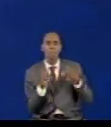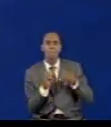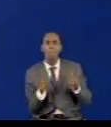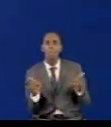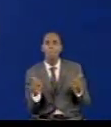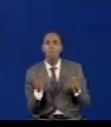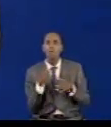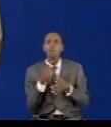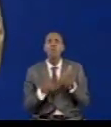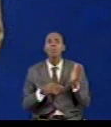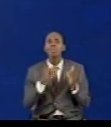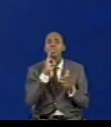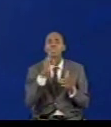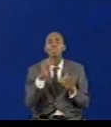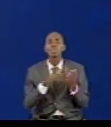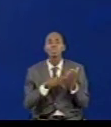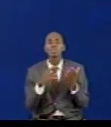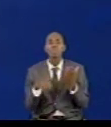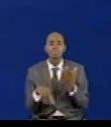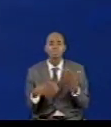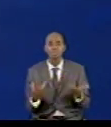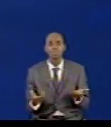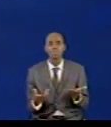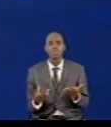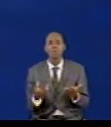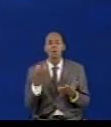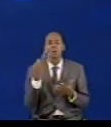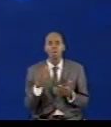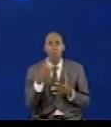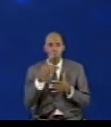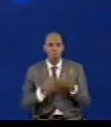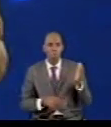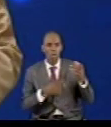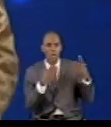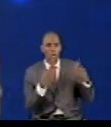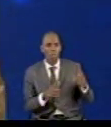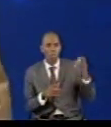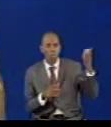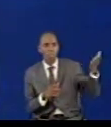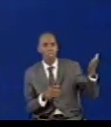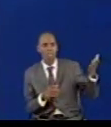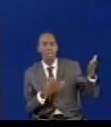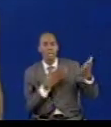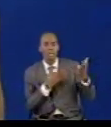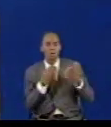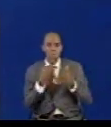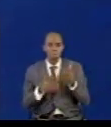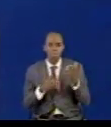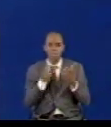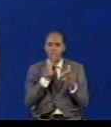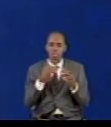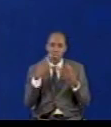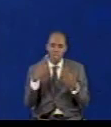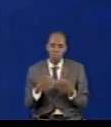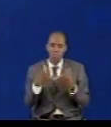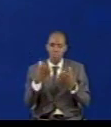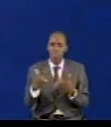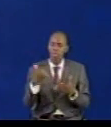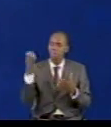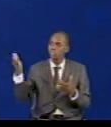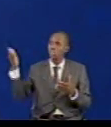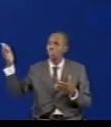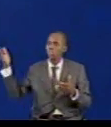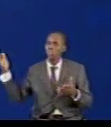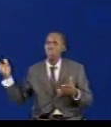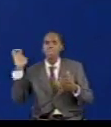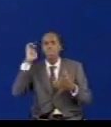the result of what was done there and what is being done in all those places, he wanted